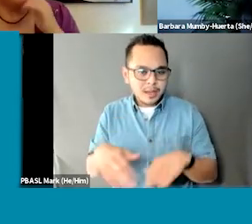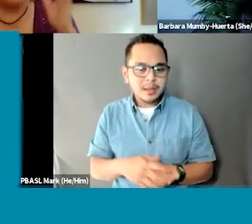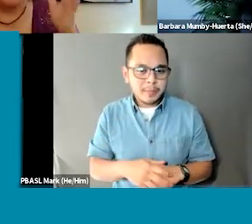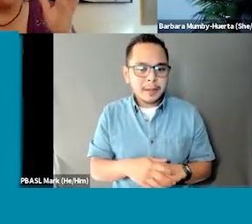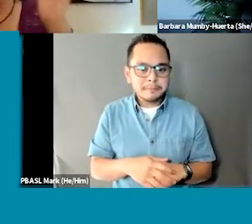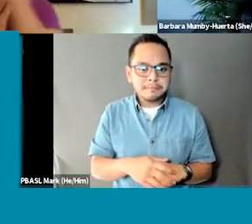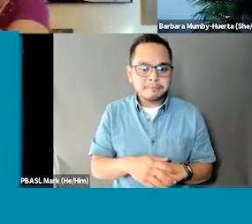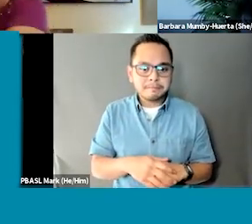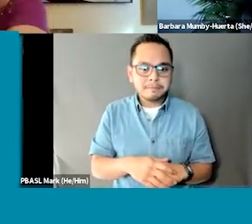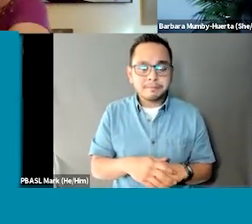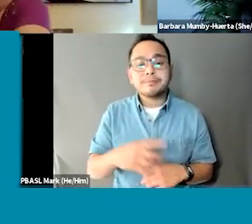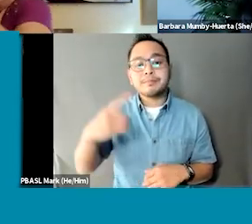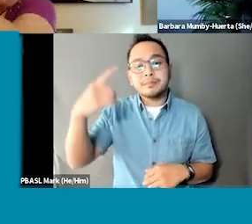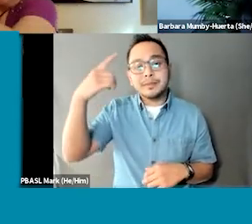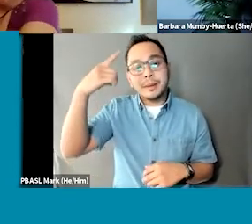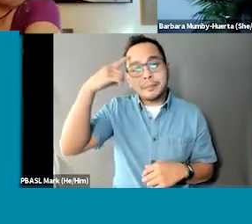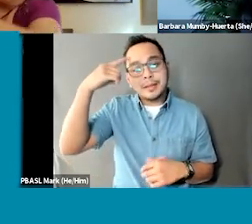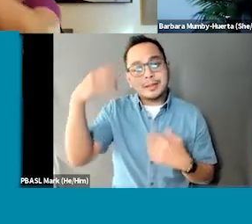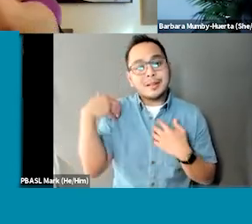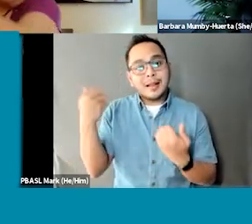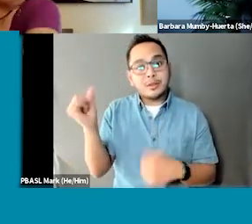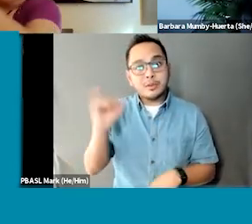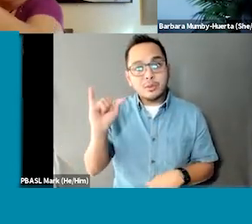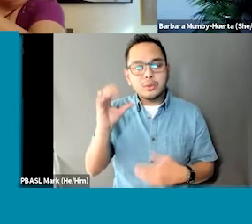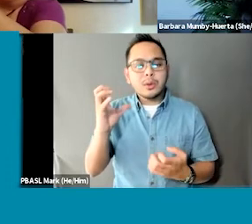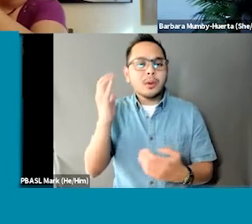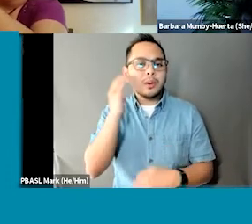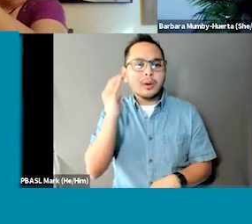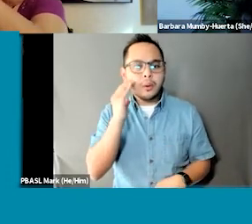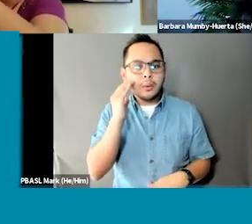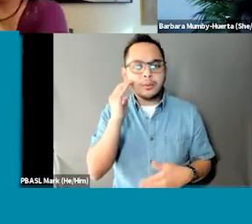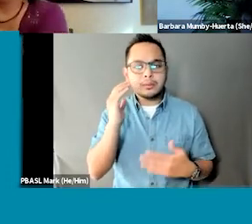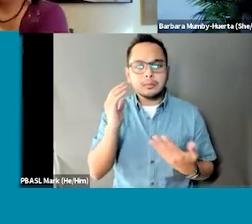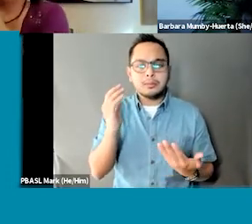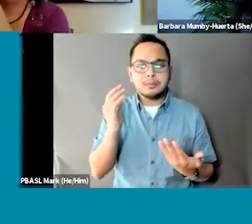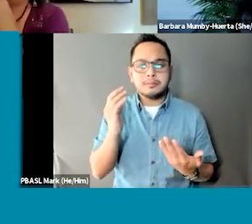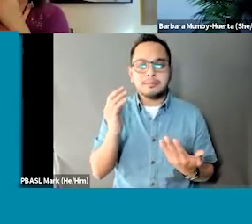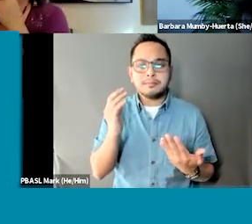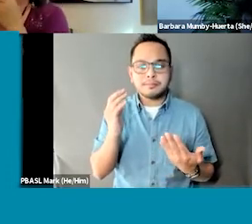So, and then mental health sector, they want to know our mental health.